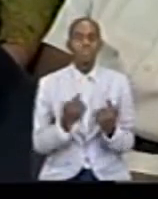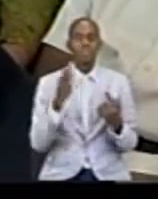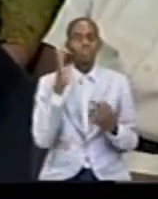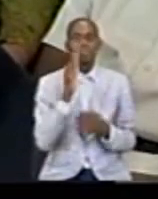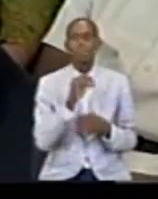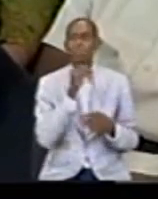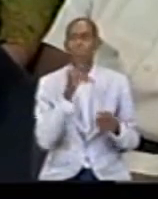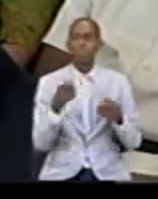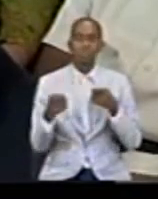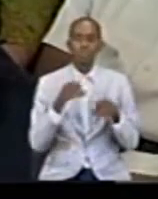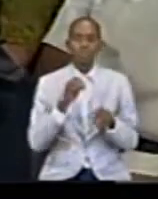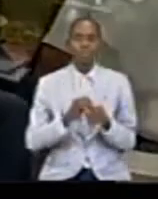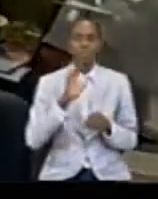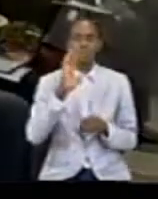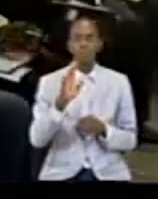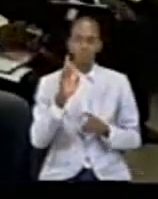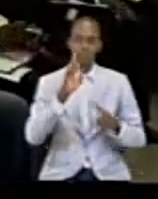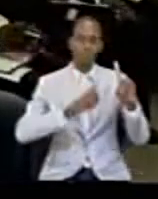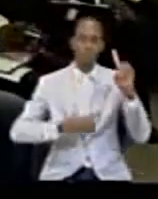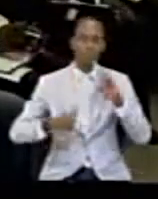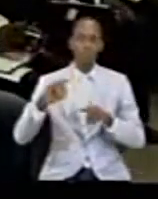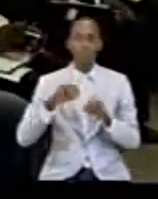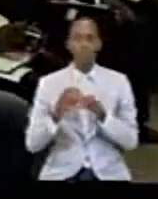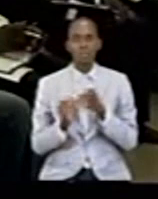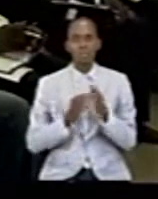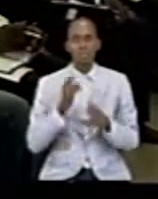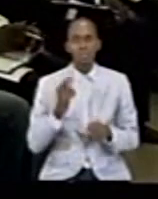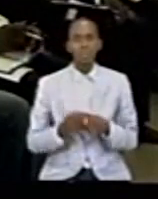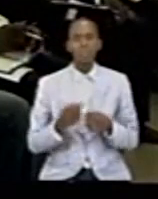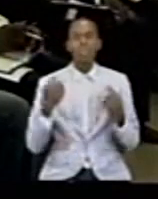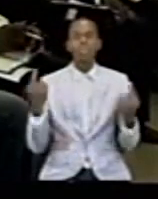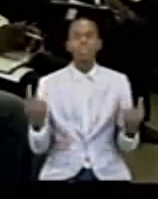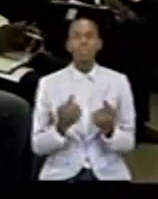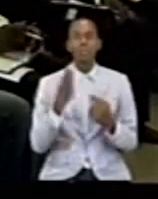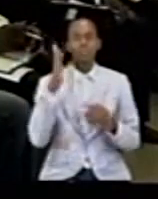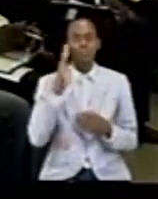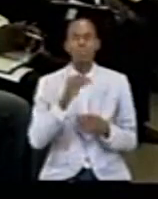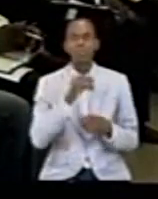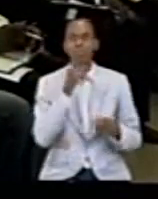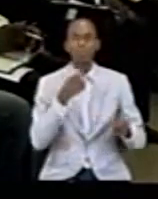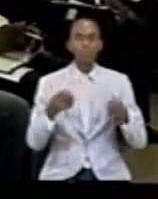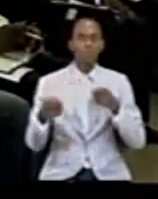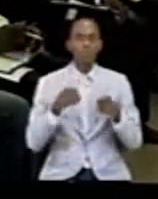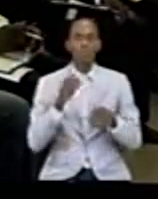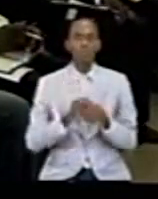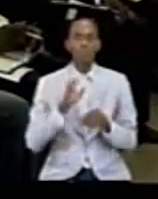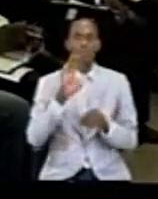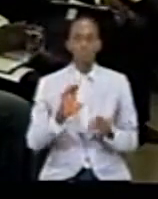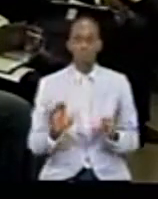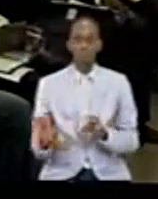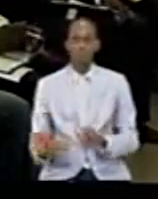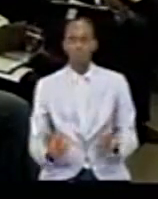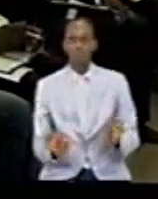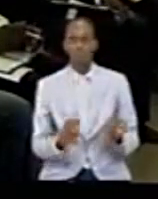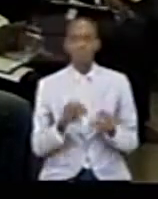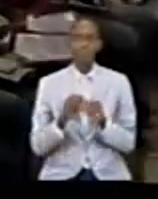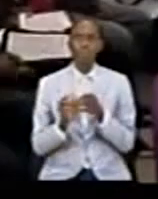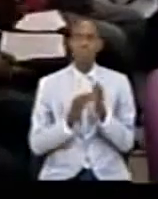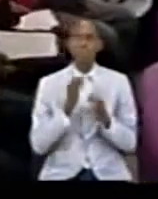in your tongue. Sin will not reign in your activities.